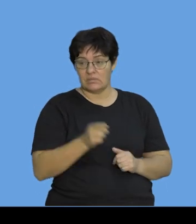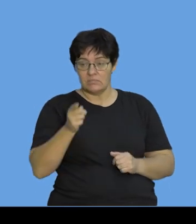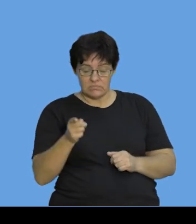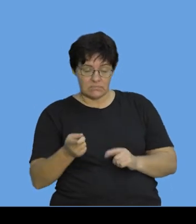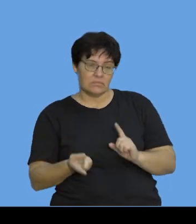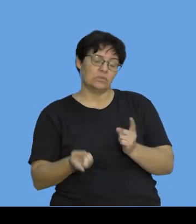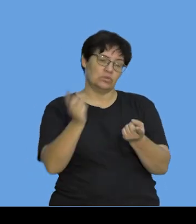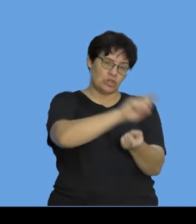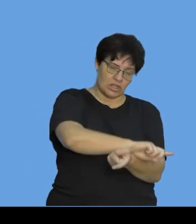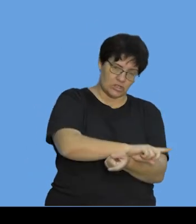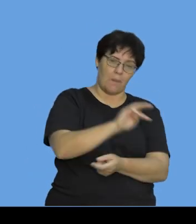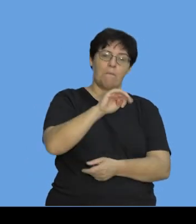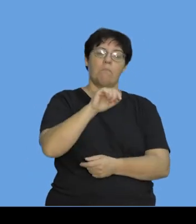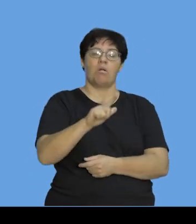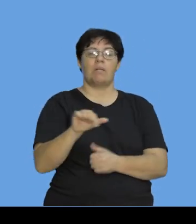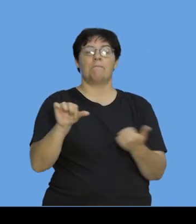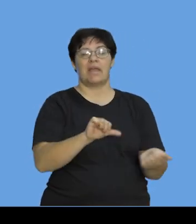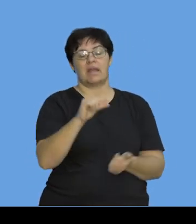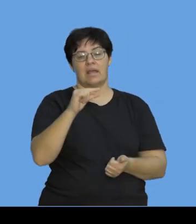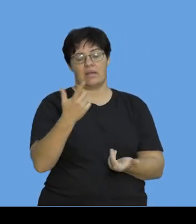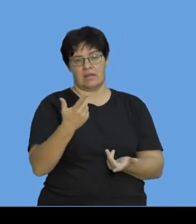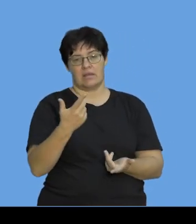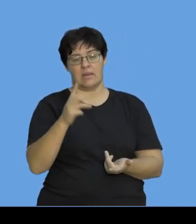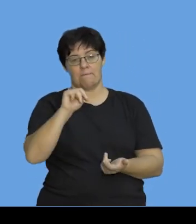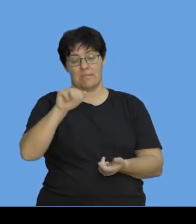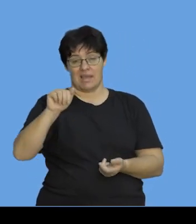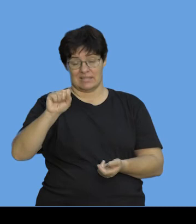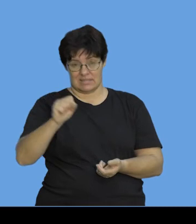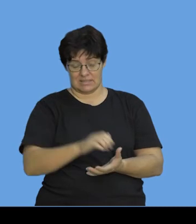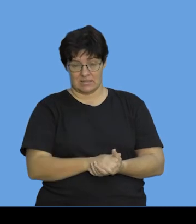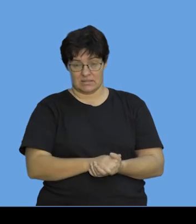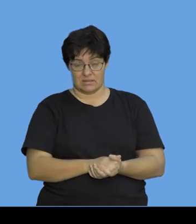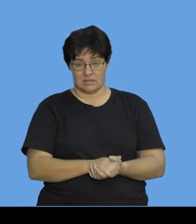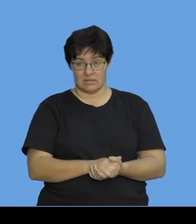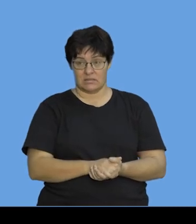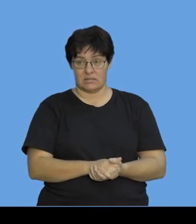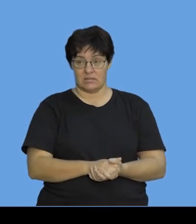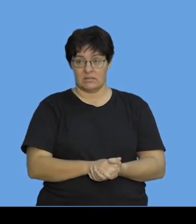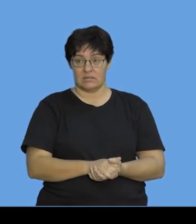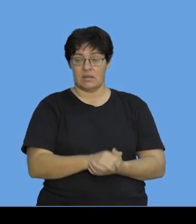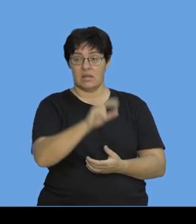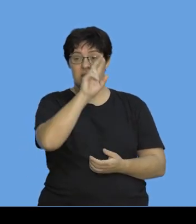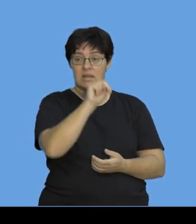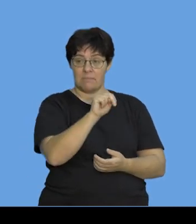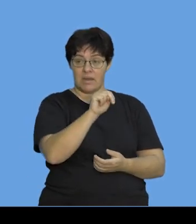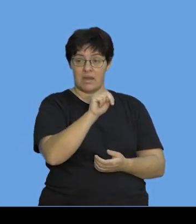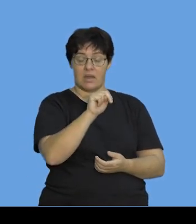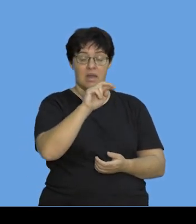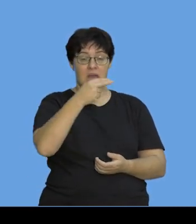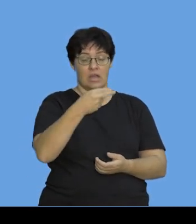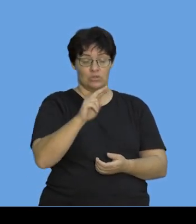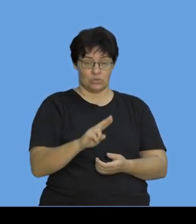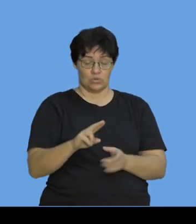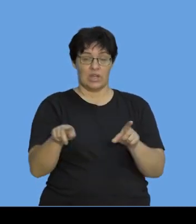to the mass. So we know that number of moles of hydrogen gas is actually equals to mass